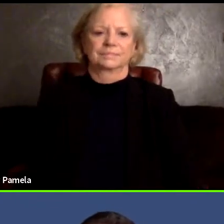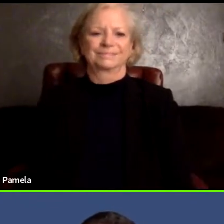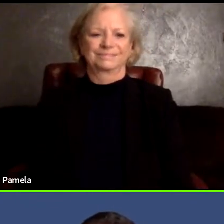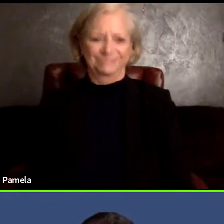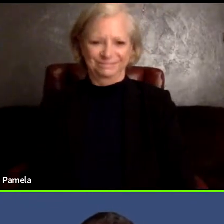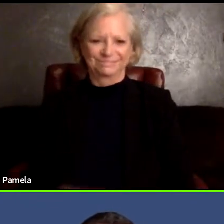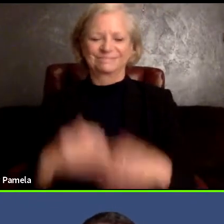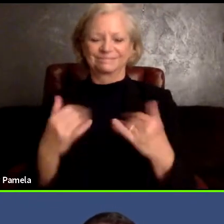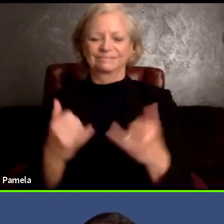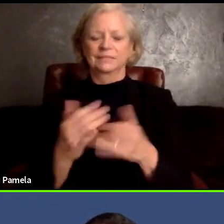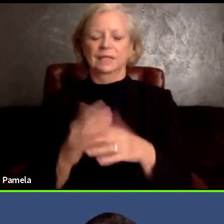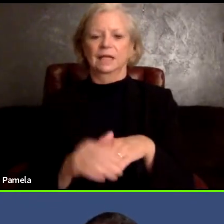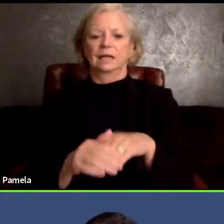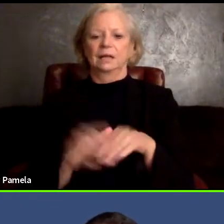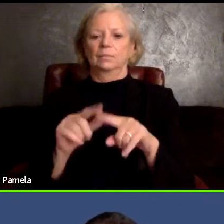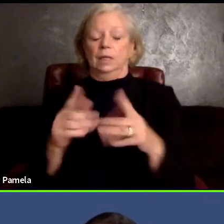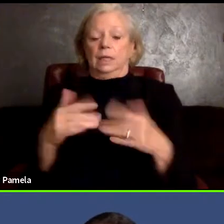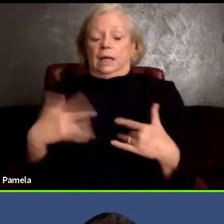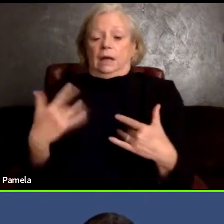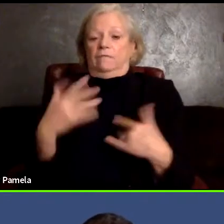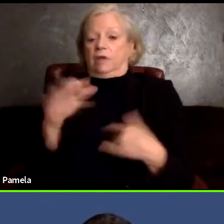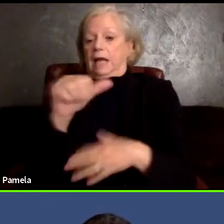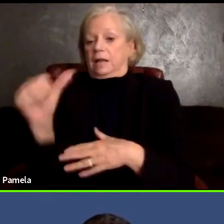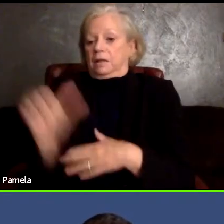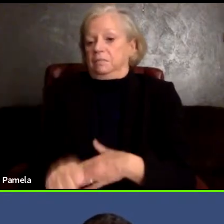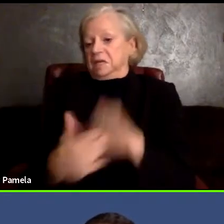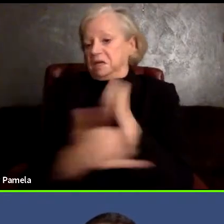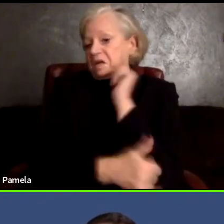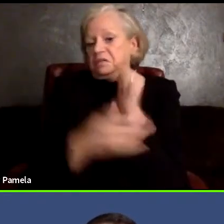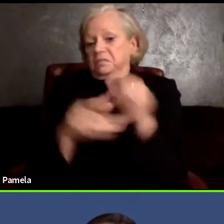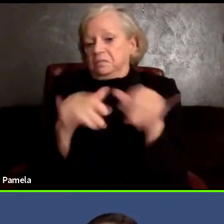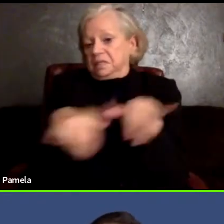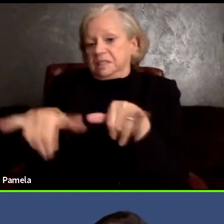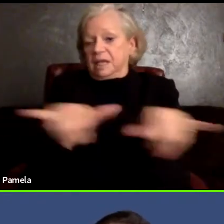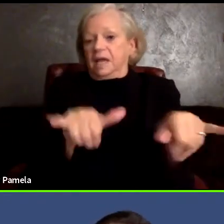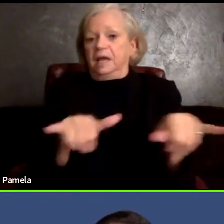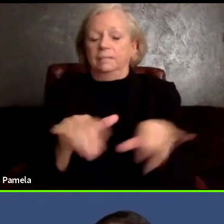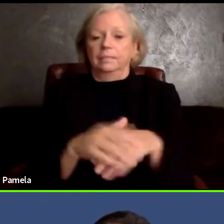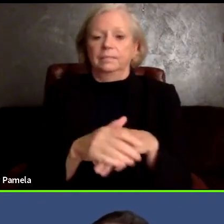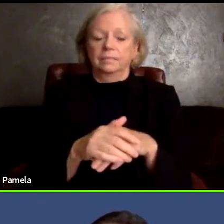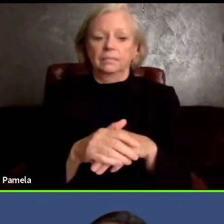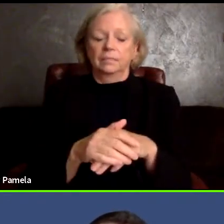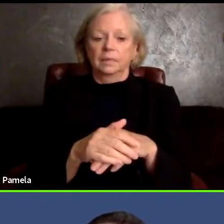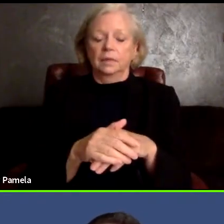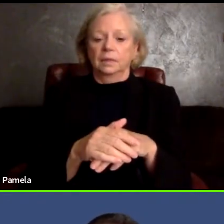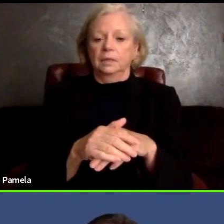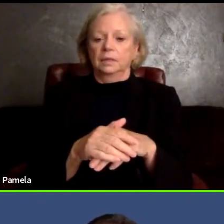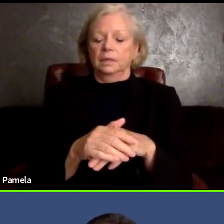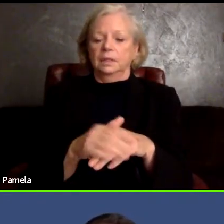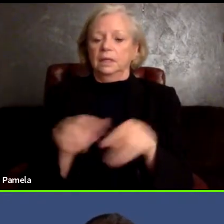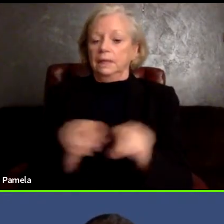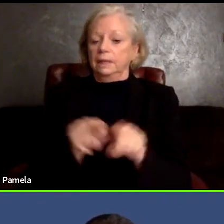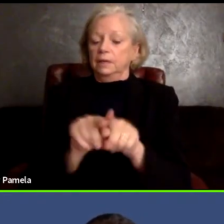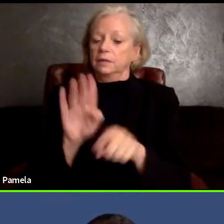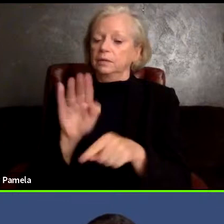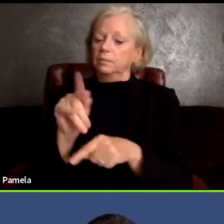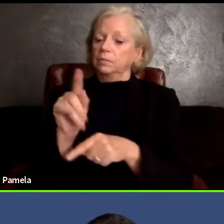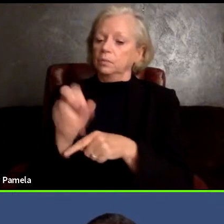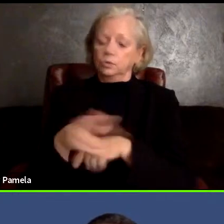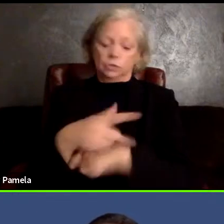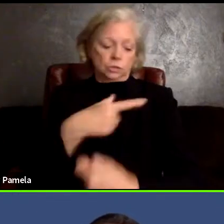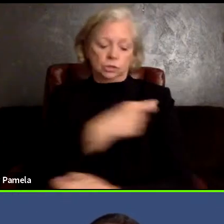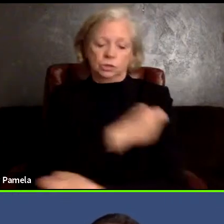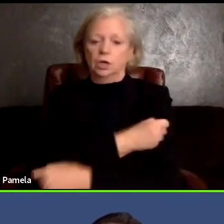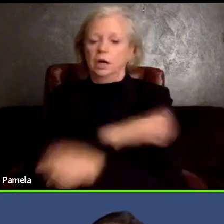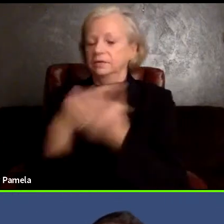Alameda County would be any different. And these data are informing this booster shot conversation.